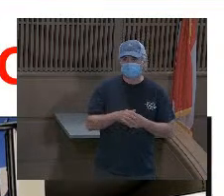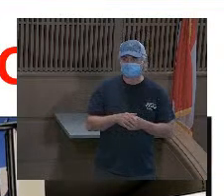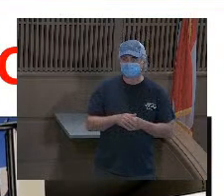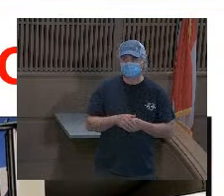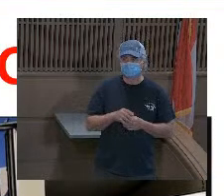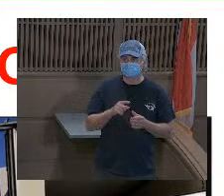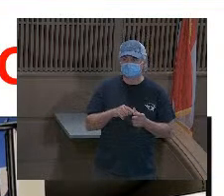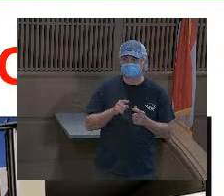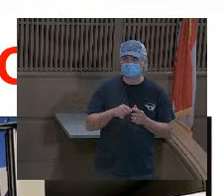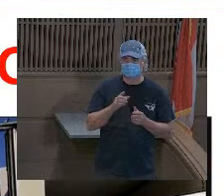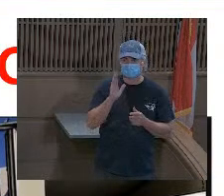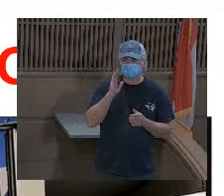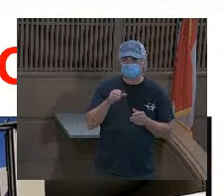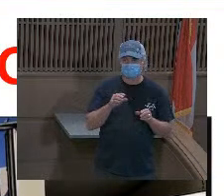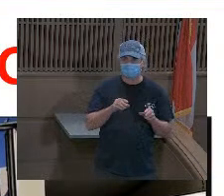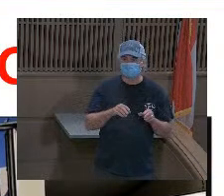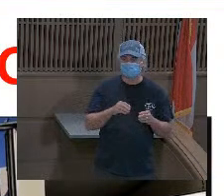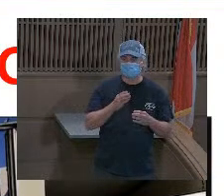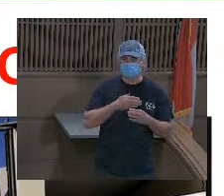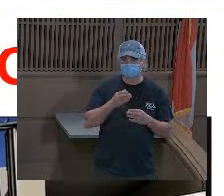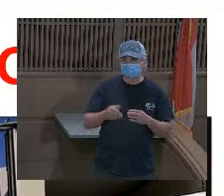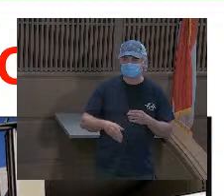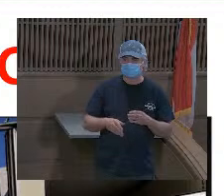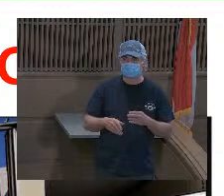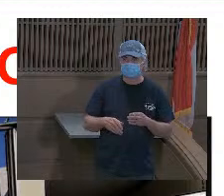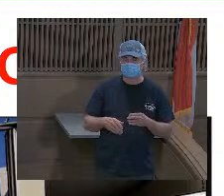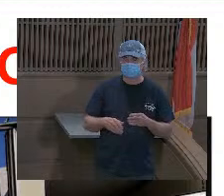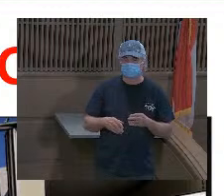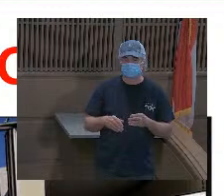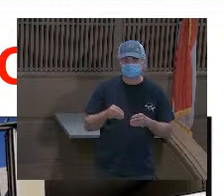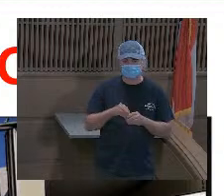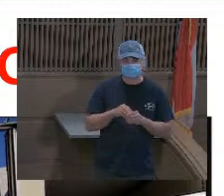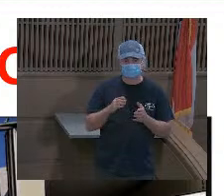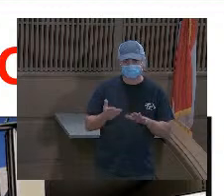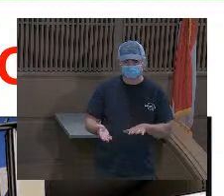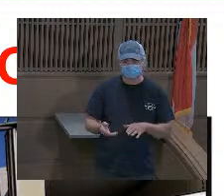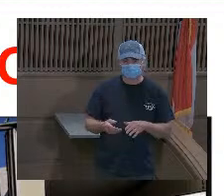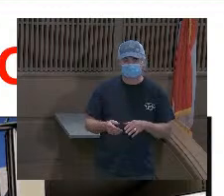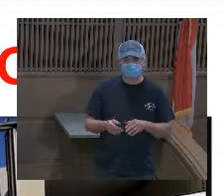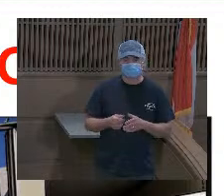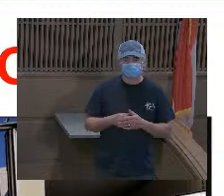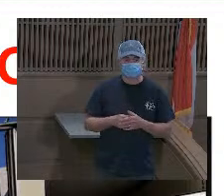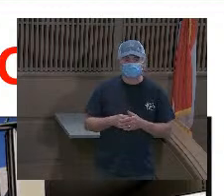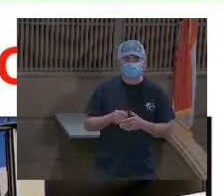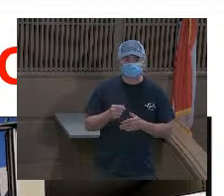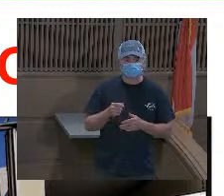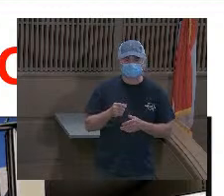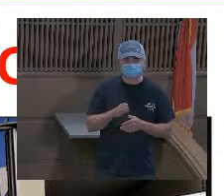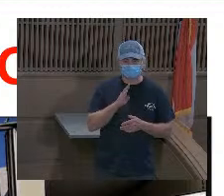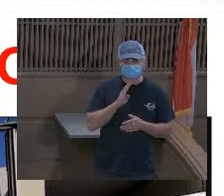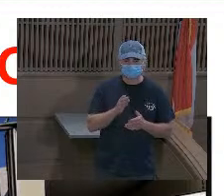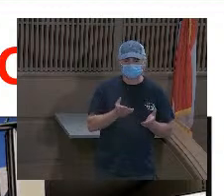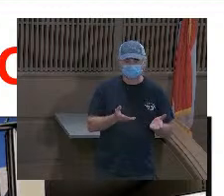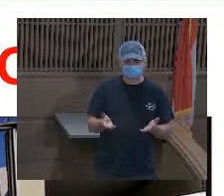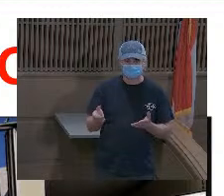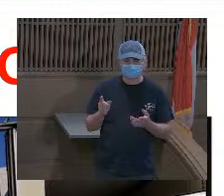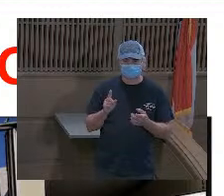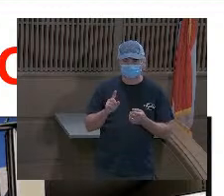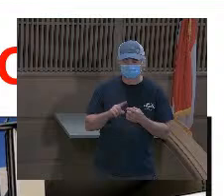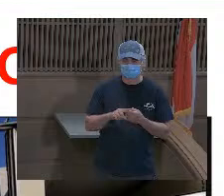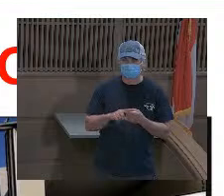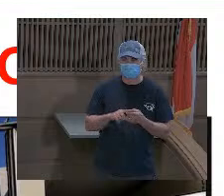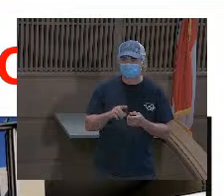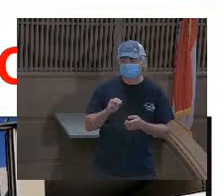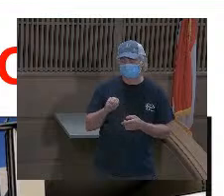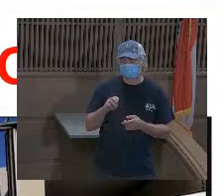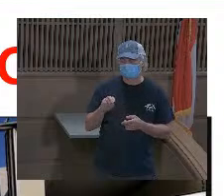you don't want to be. You don't want us to come in to your home or go to the hospital and be carrying you to the mobile morgue. We